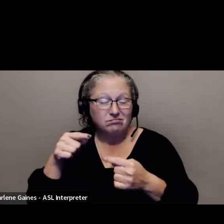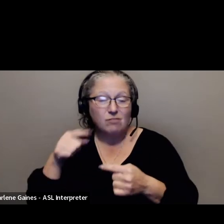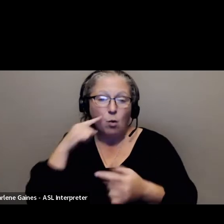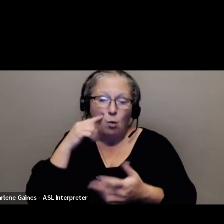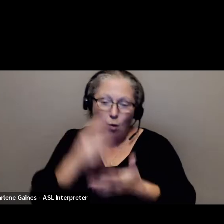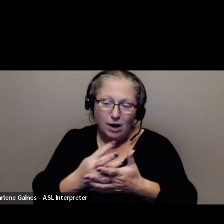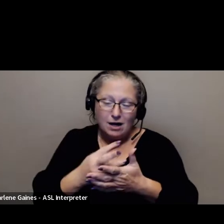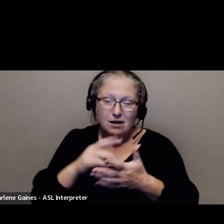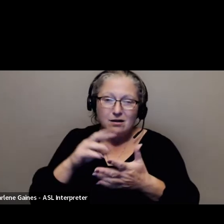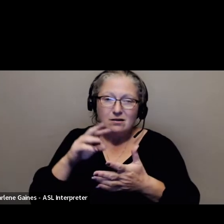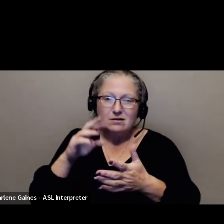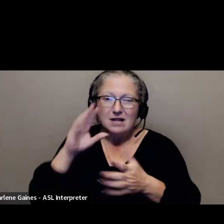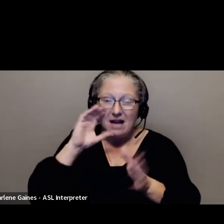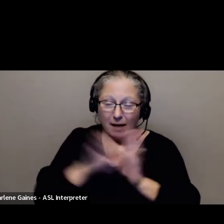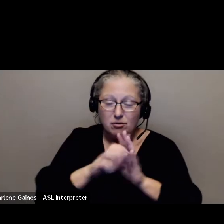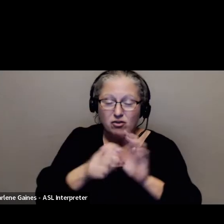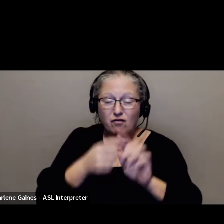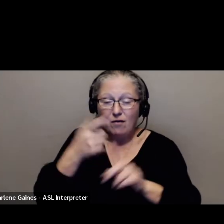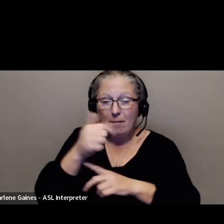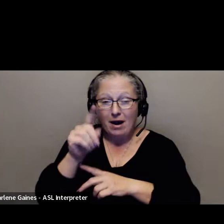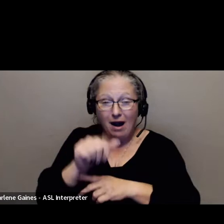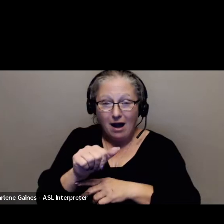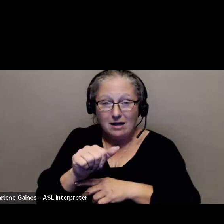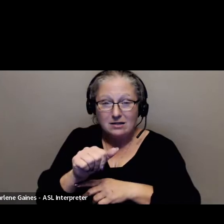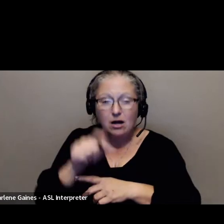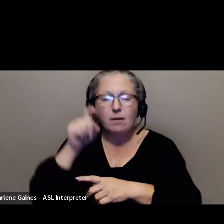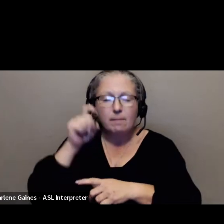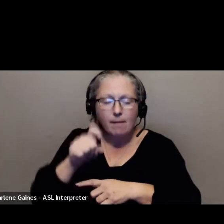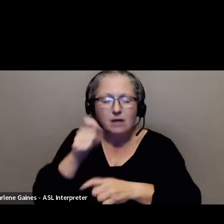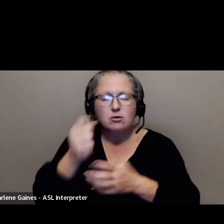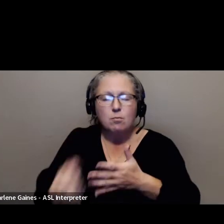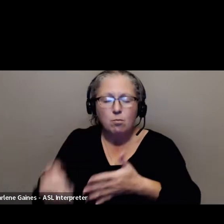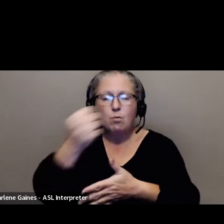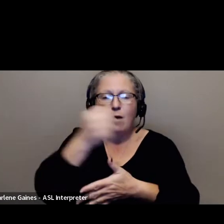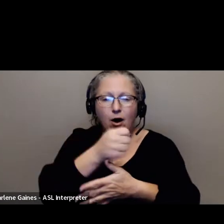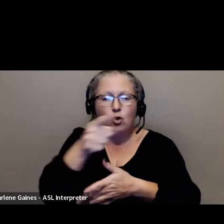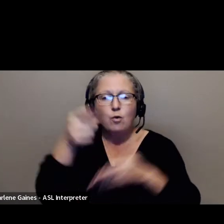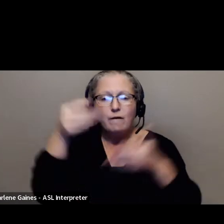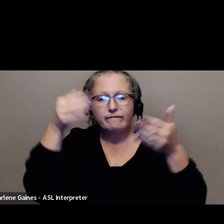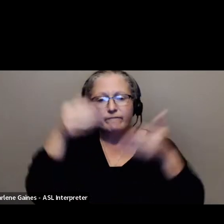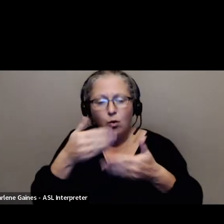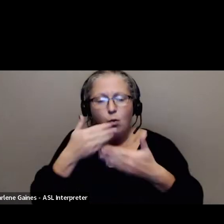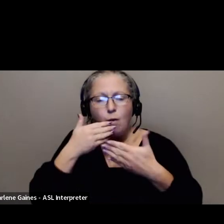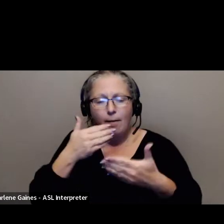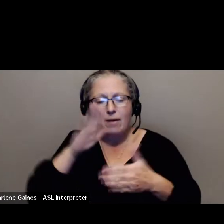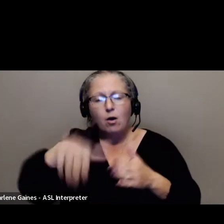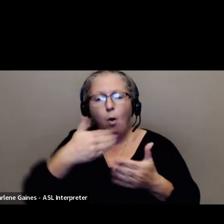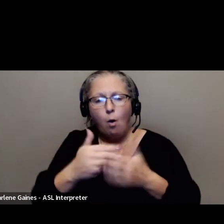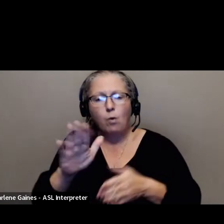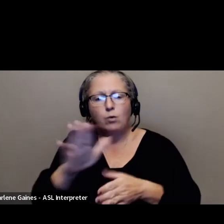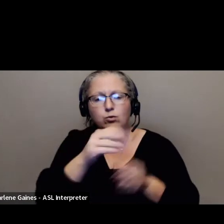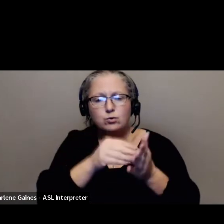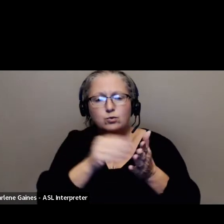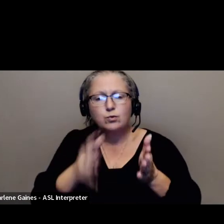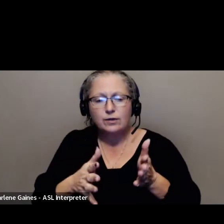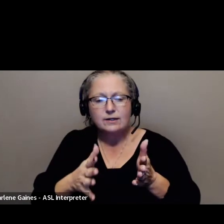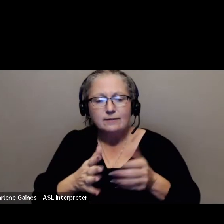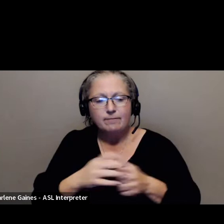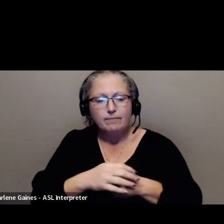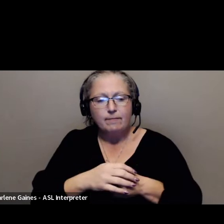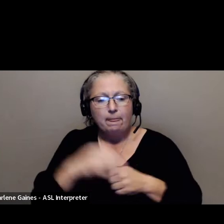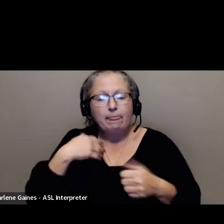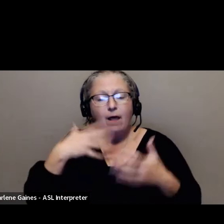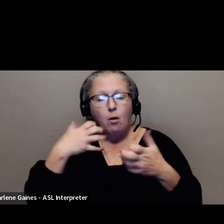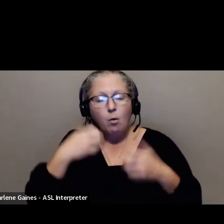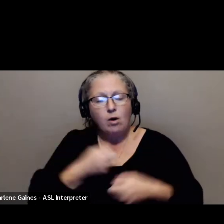distressing images from Gaza, it should be of the utmost priority that you focus on the well-being of all your students. I want